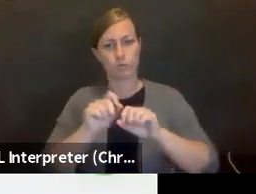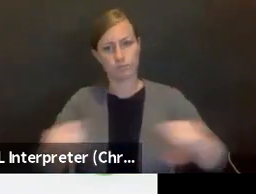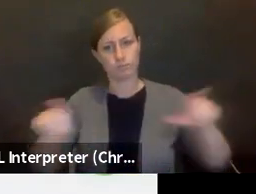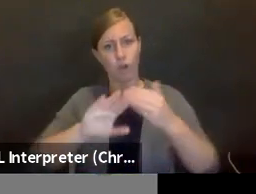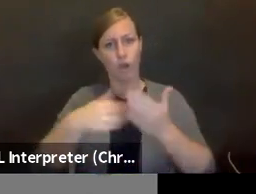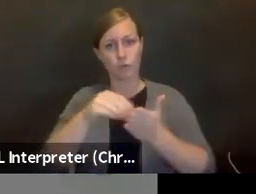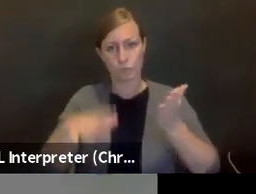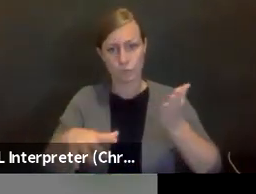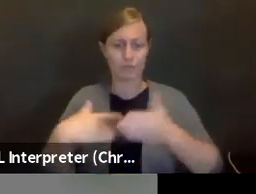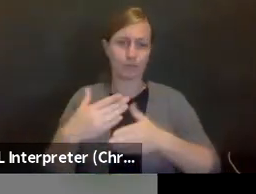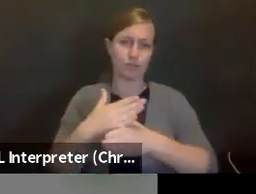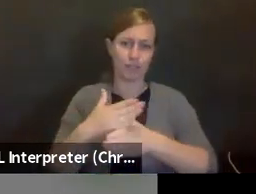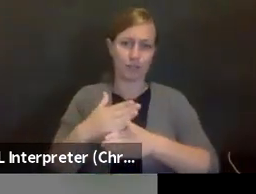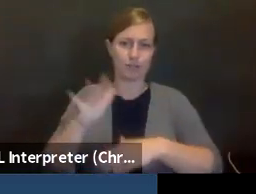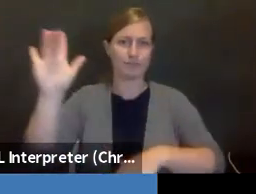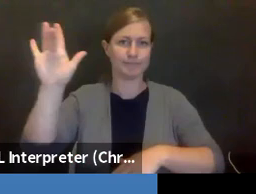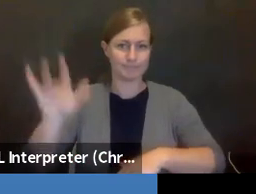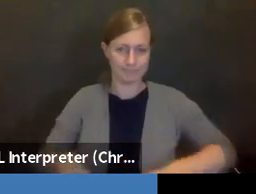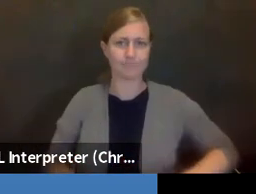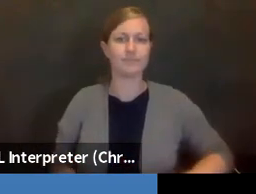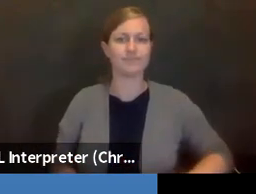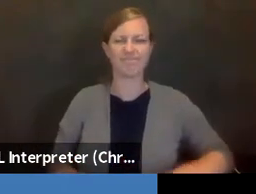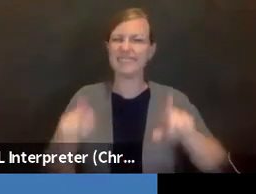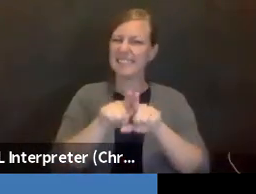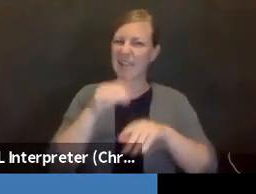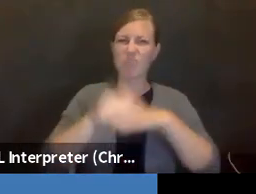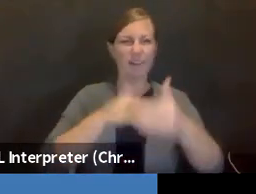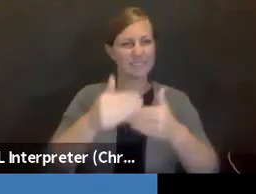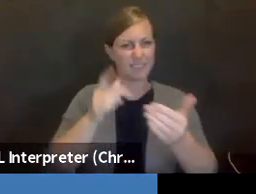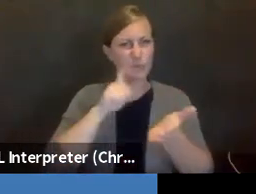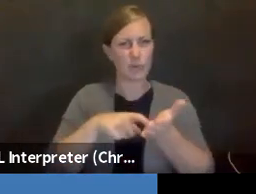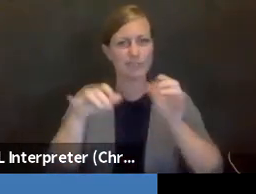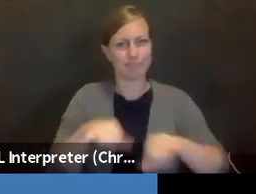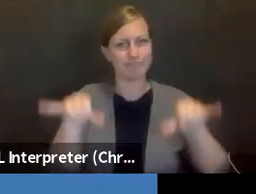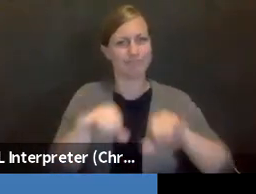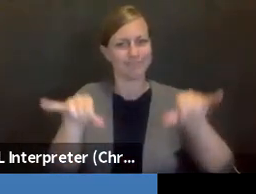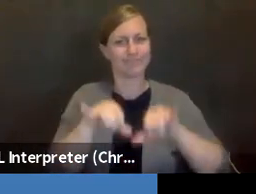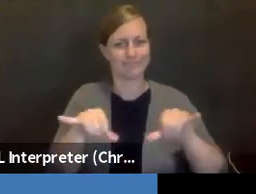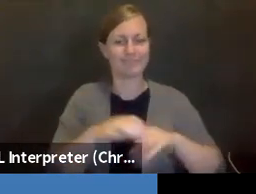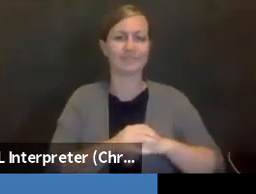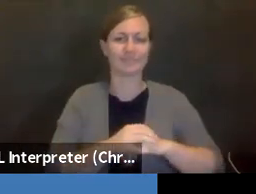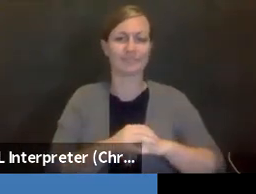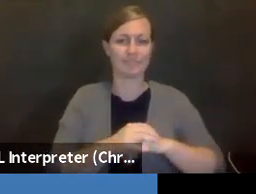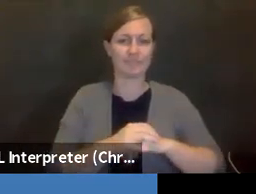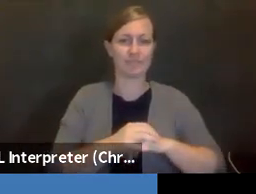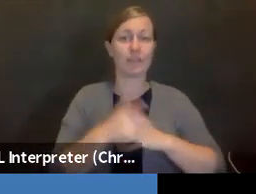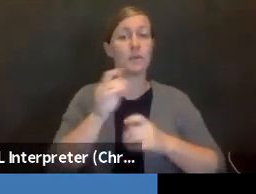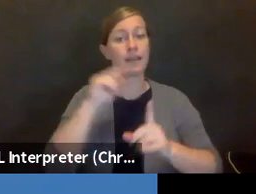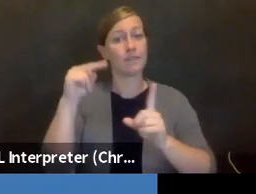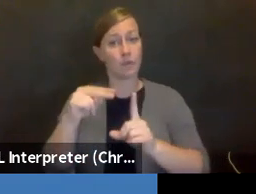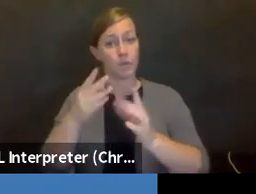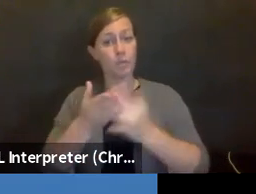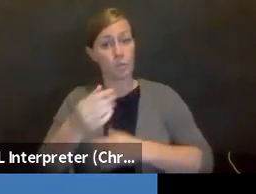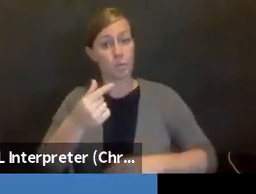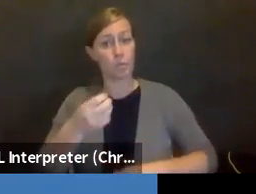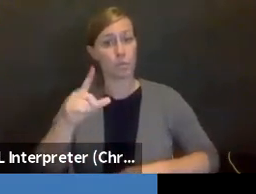and sharing. Same process we've just done a few times. You can view it in Google Doc, so I could view